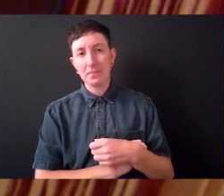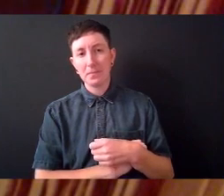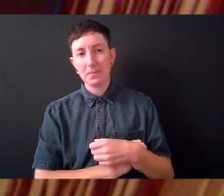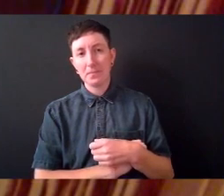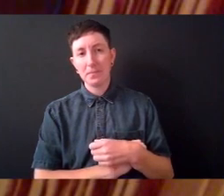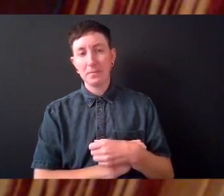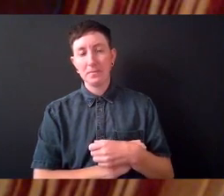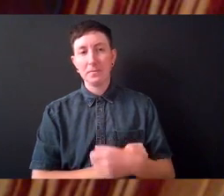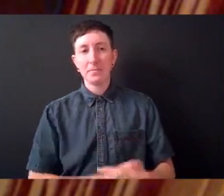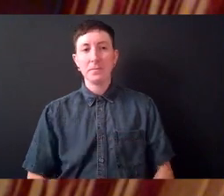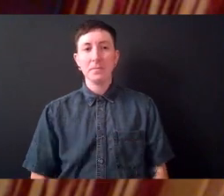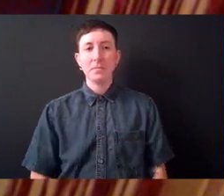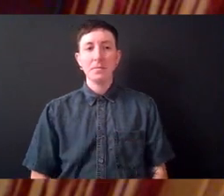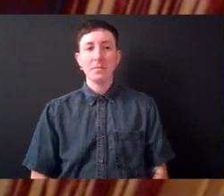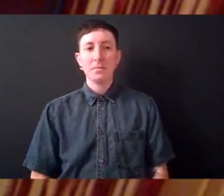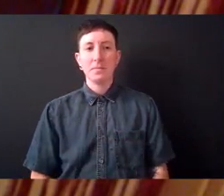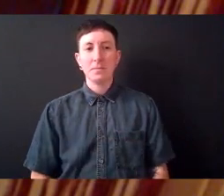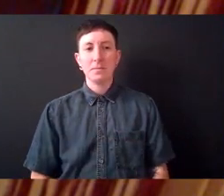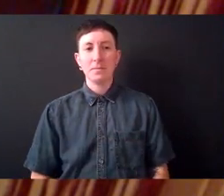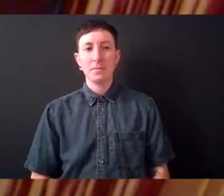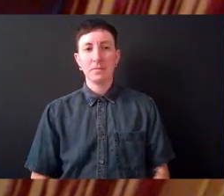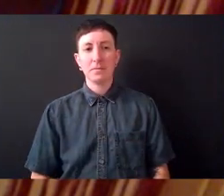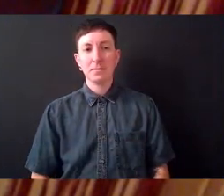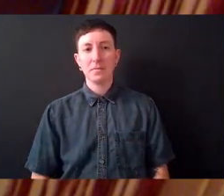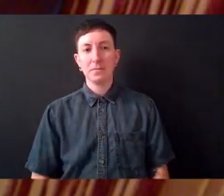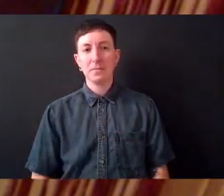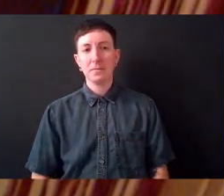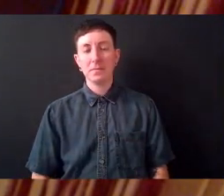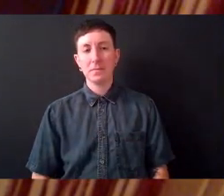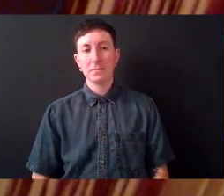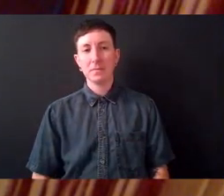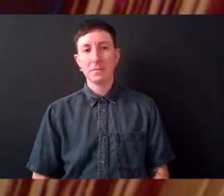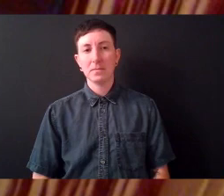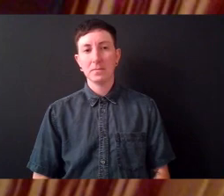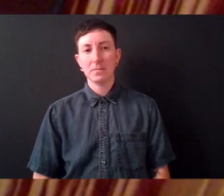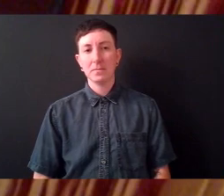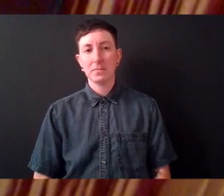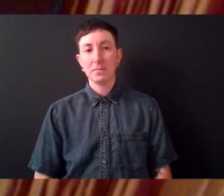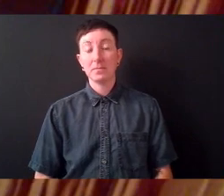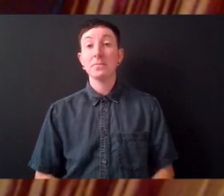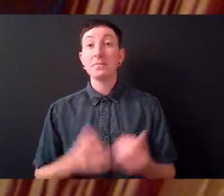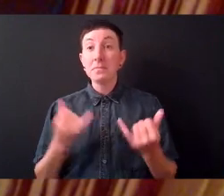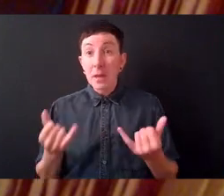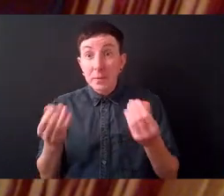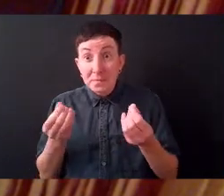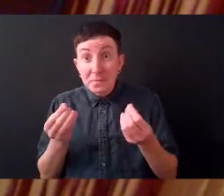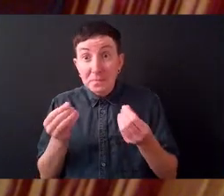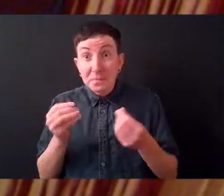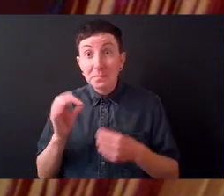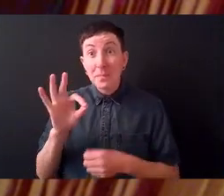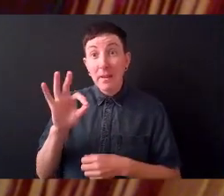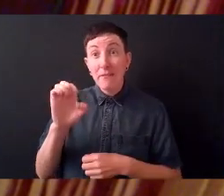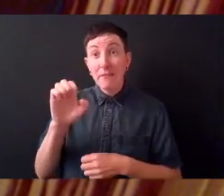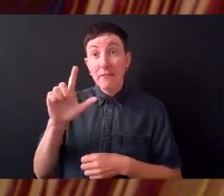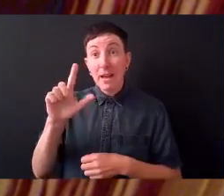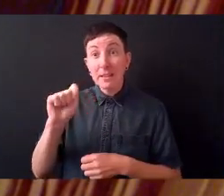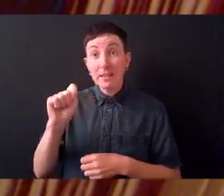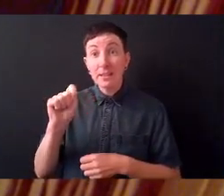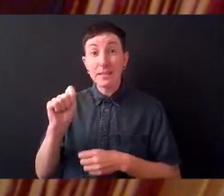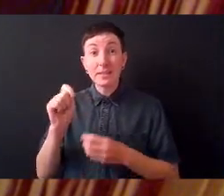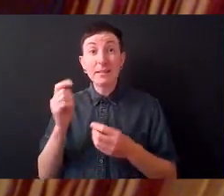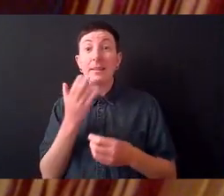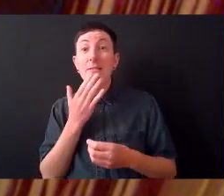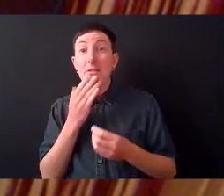and I'm going to take some felt, and what I want to do is cover this area in felt. So what I want to do is first, I'm